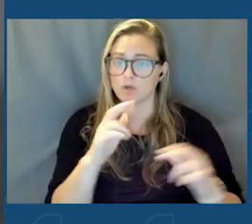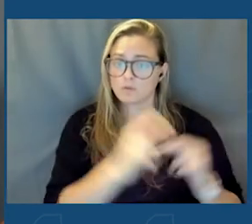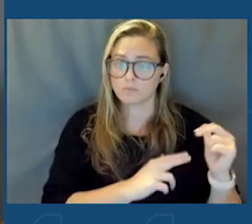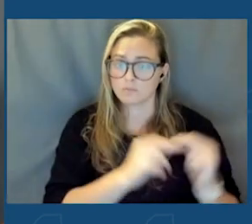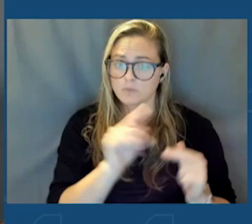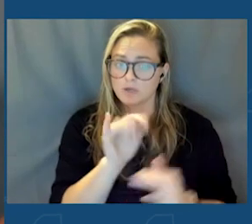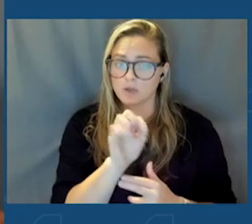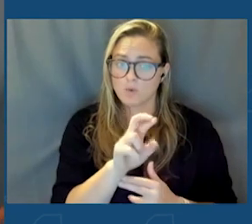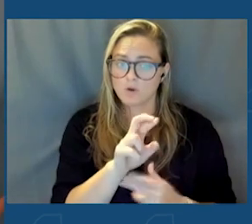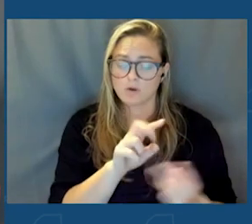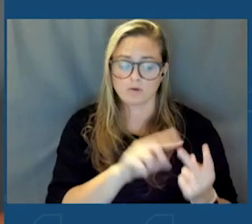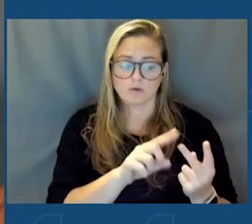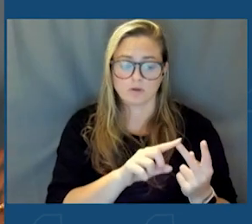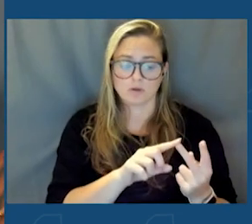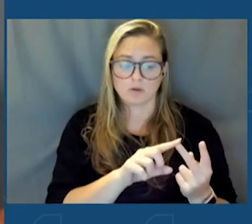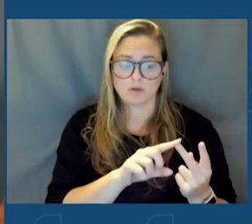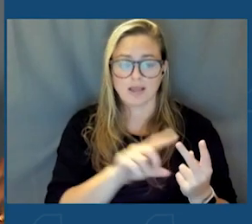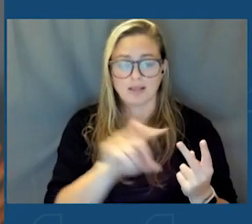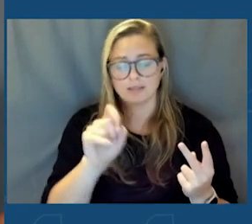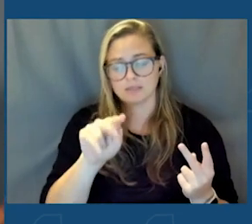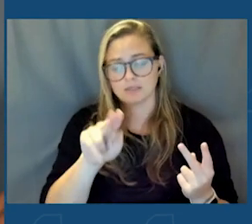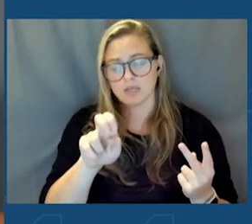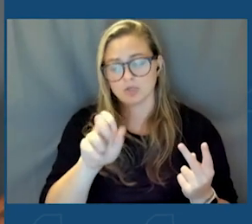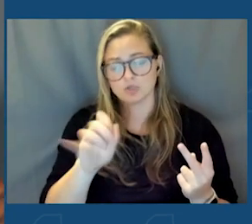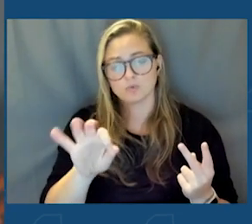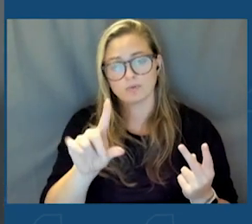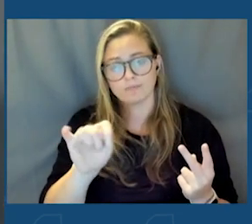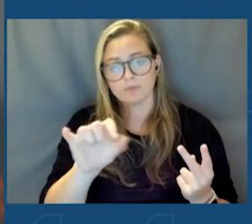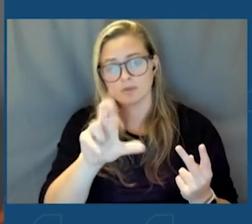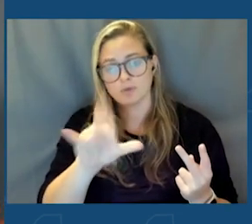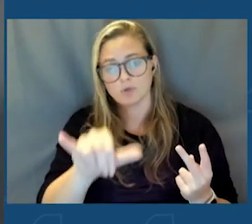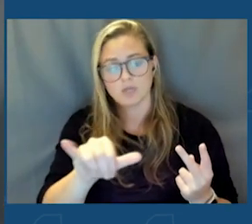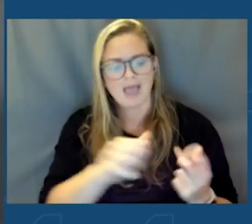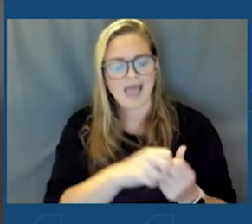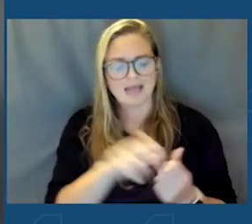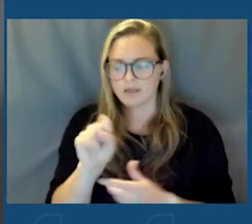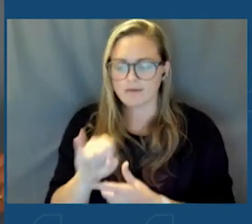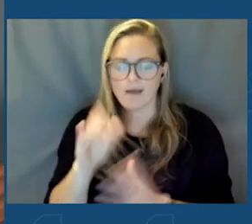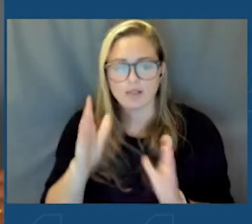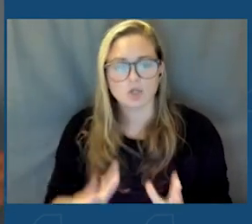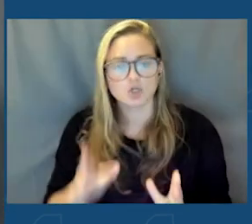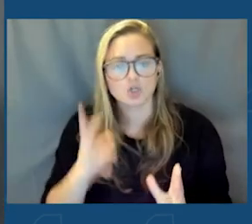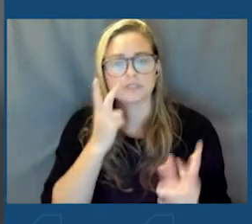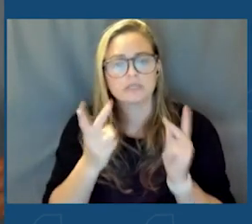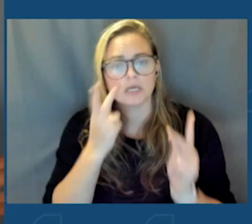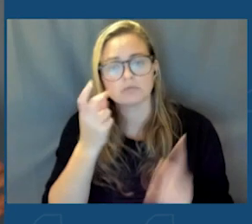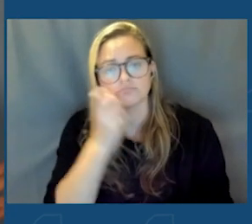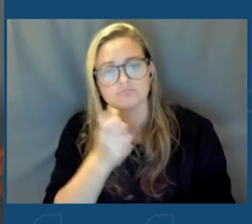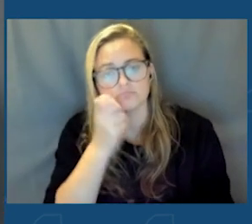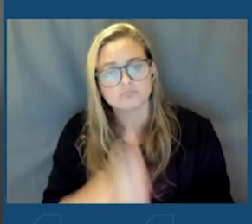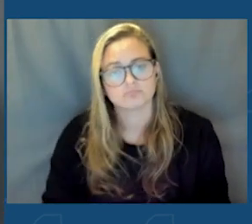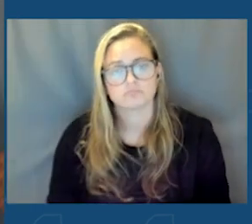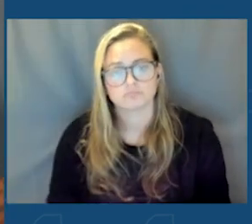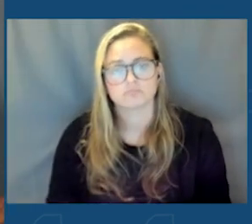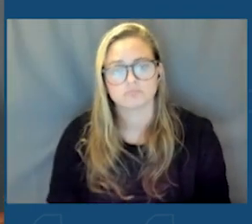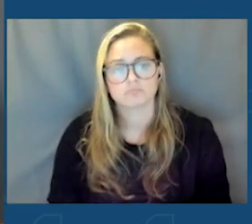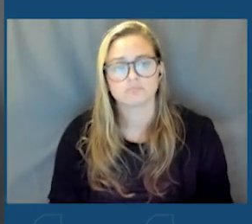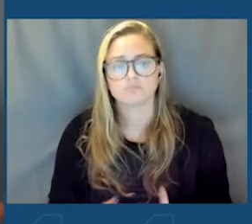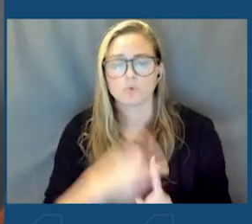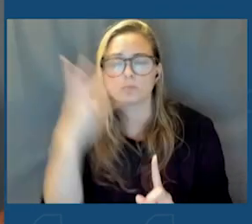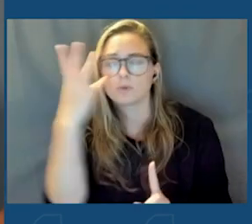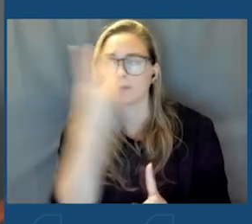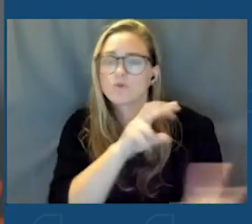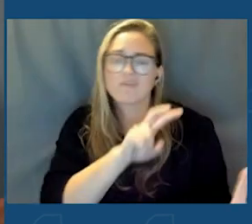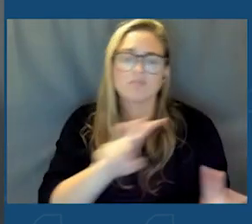Lady Liberty. And that's what Staten Islanders have the privilege of looking at every day from this beautiful vantage